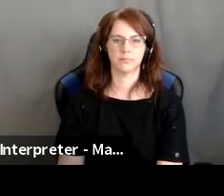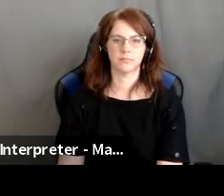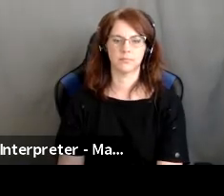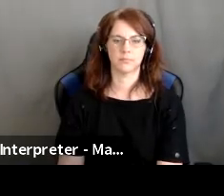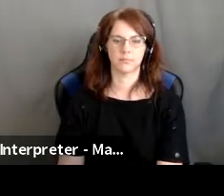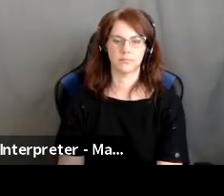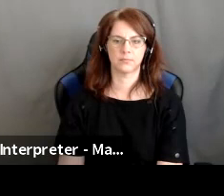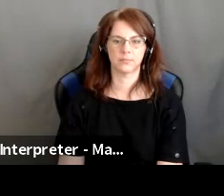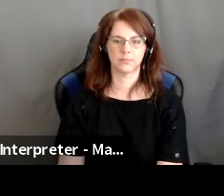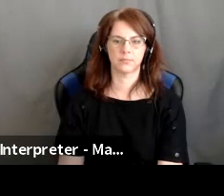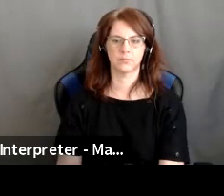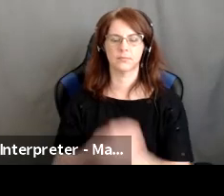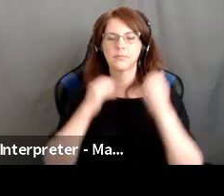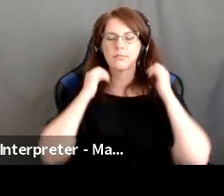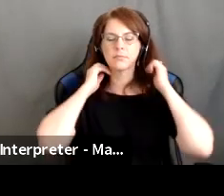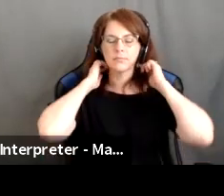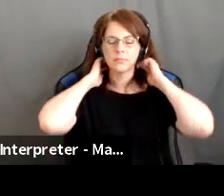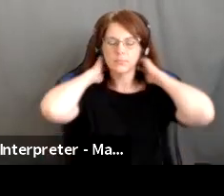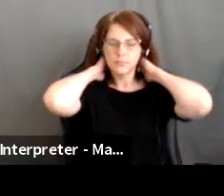Okay. So